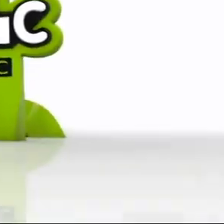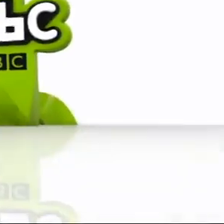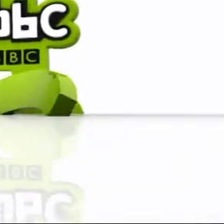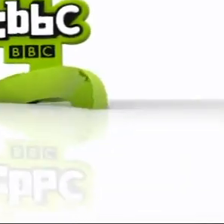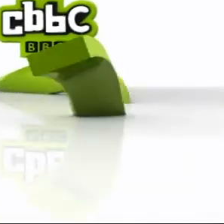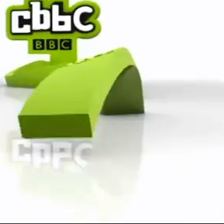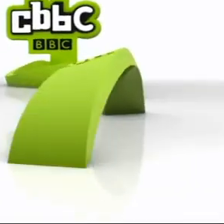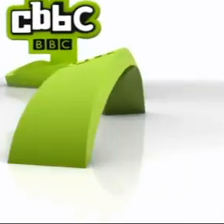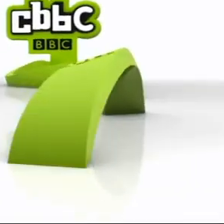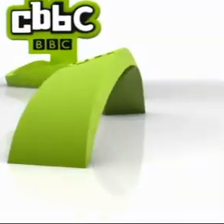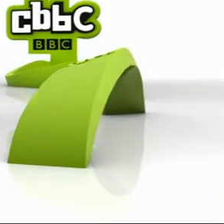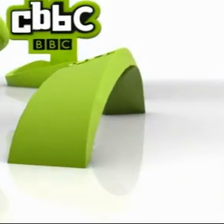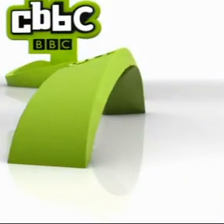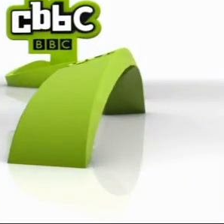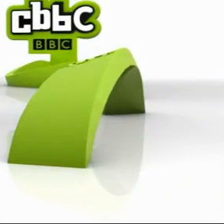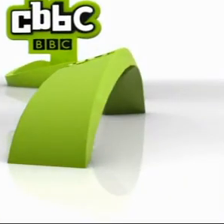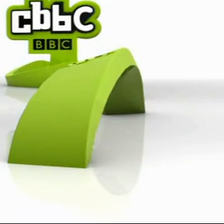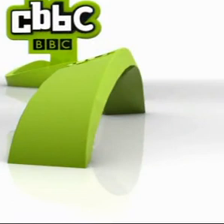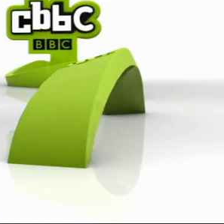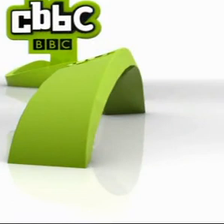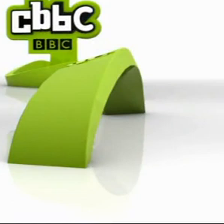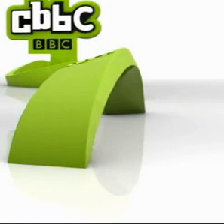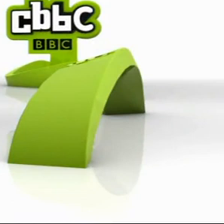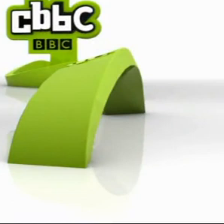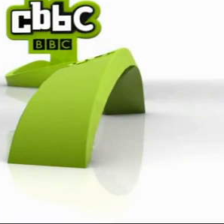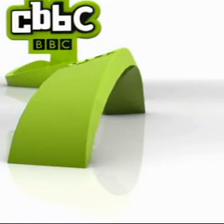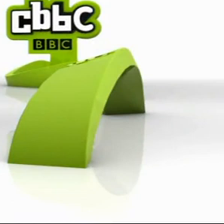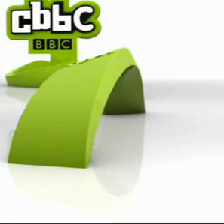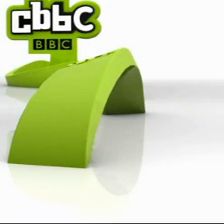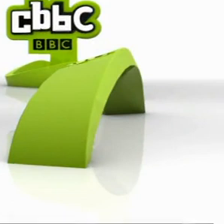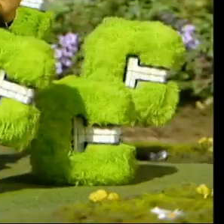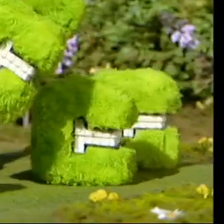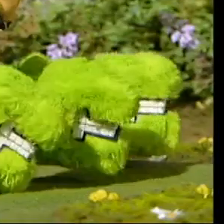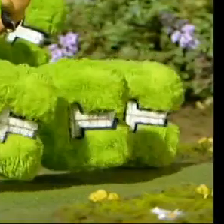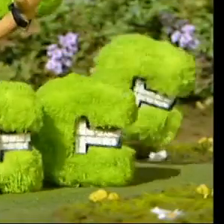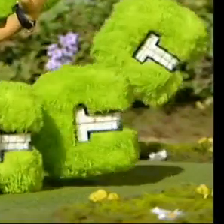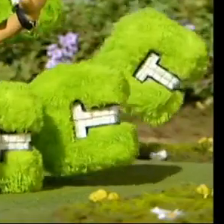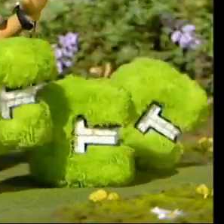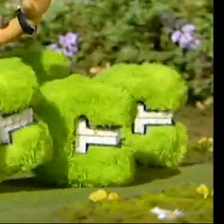Fab Fridays, it's all new. Starts tomorrow from 4:30, only on the CBBC channel.